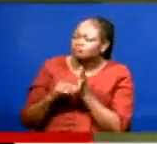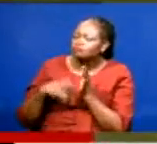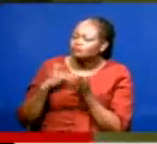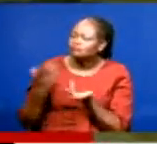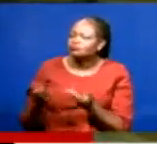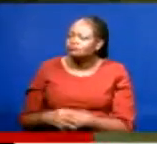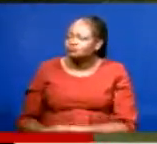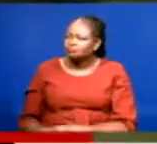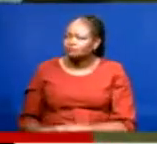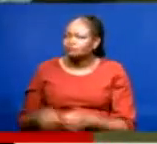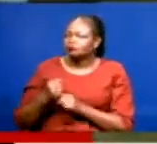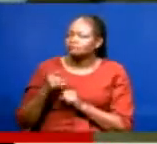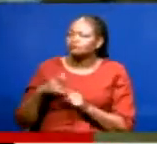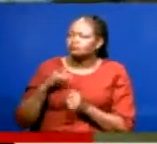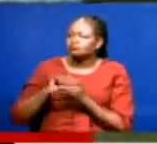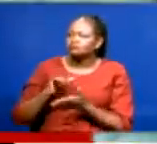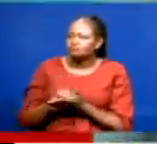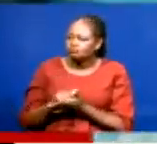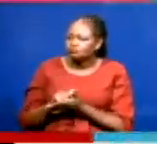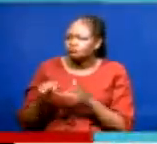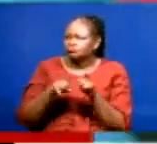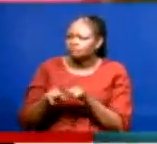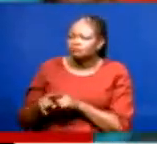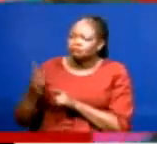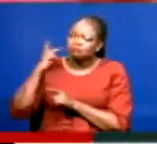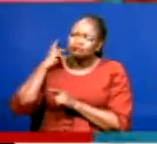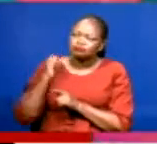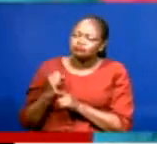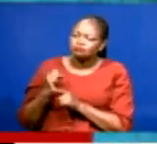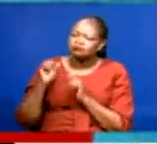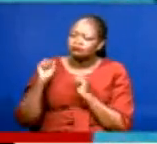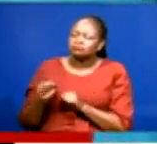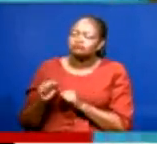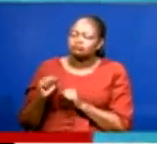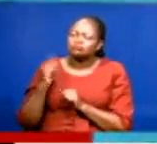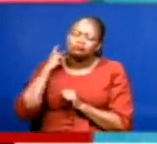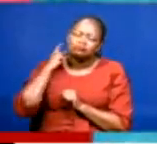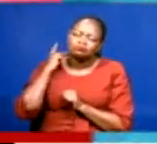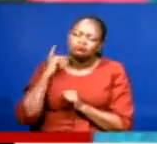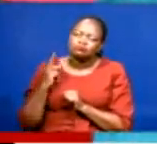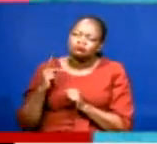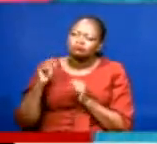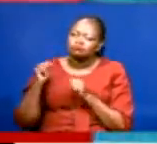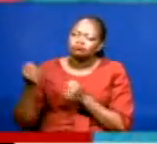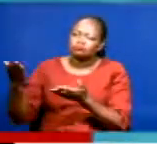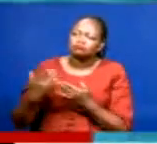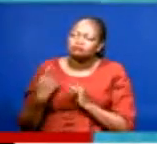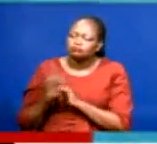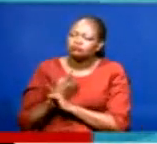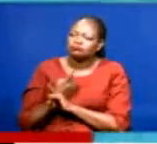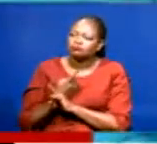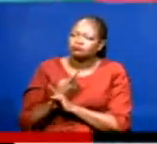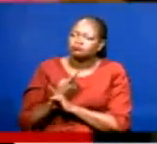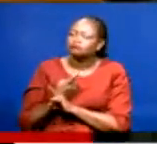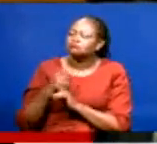It makes me feel that even in Kariobangi, we can make a difference. our dreams are valid,